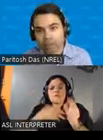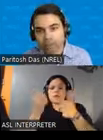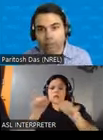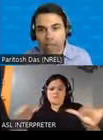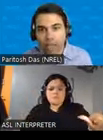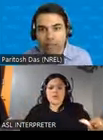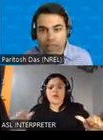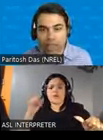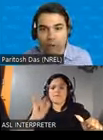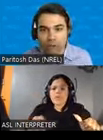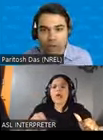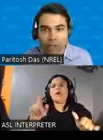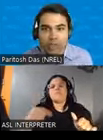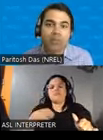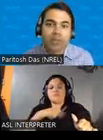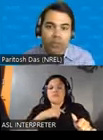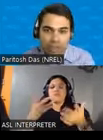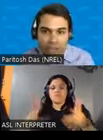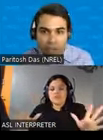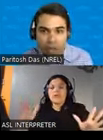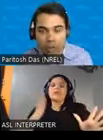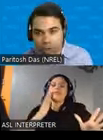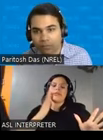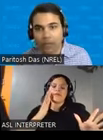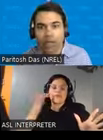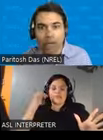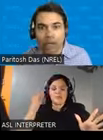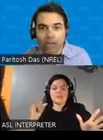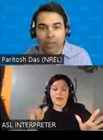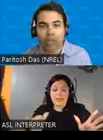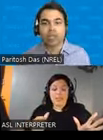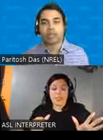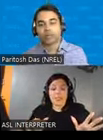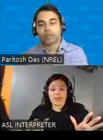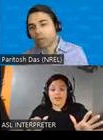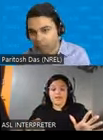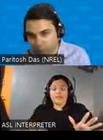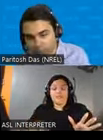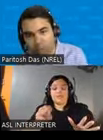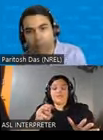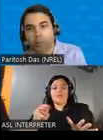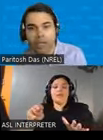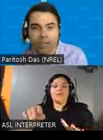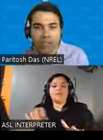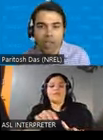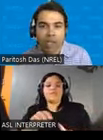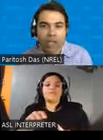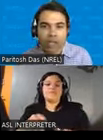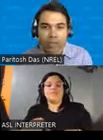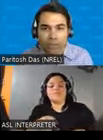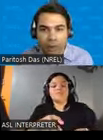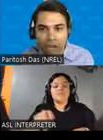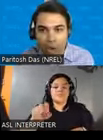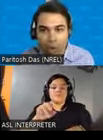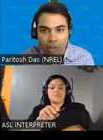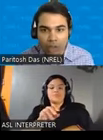are considering them as default. Some of our stress scenarios do differ a little bit in terms of if the program implementation, in